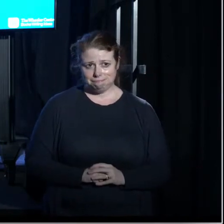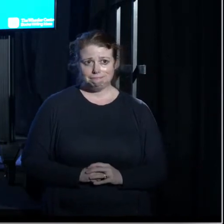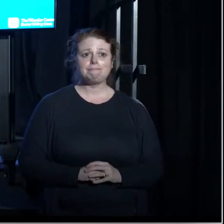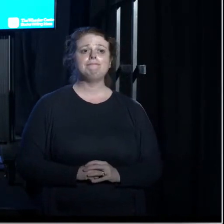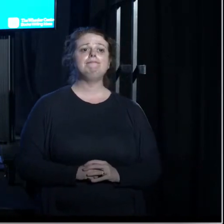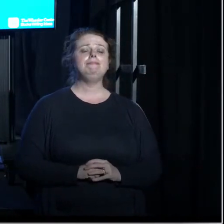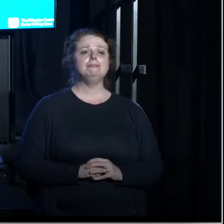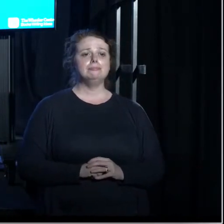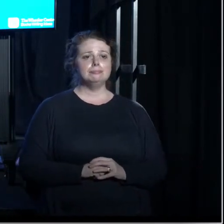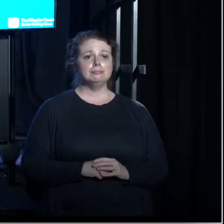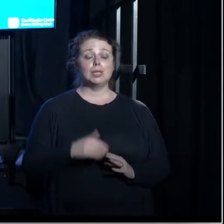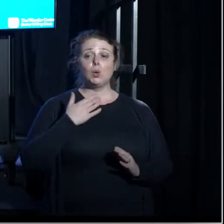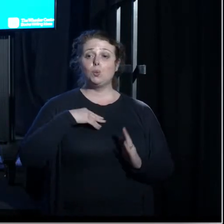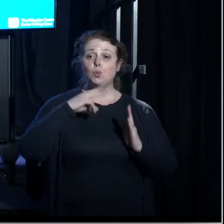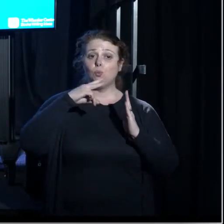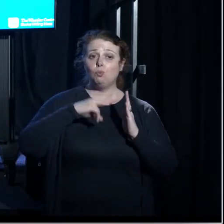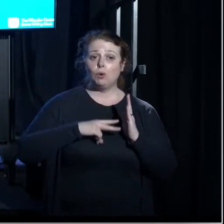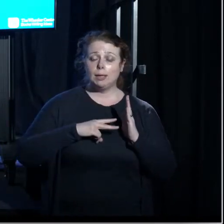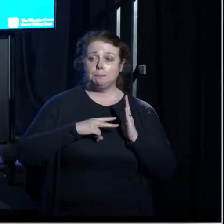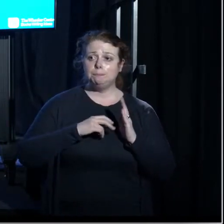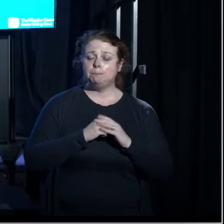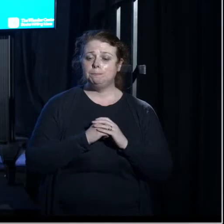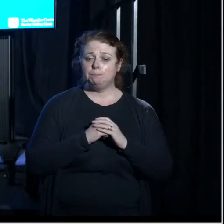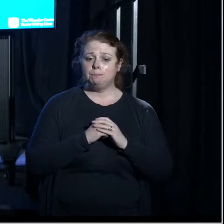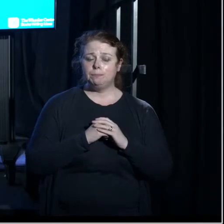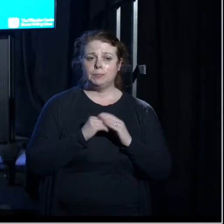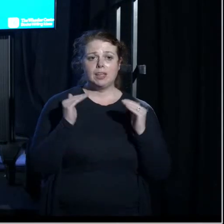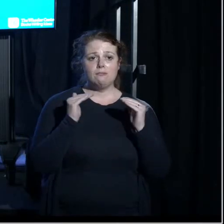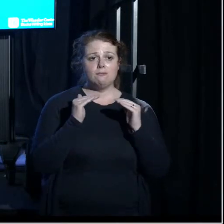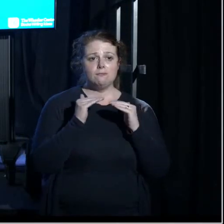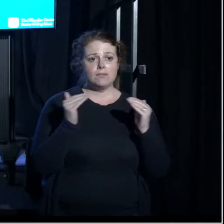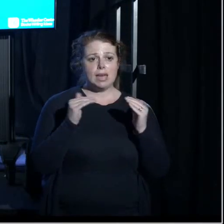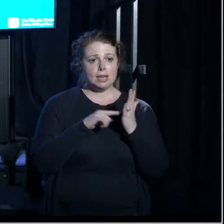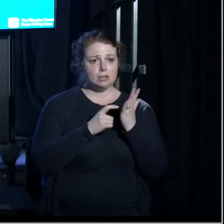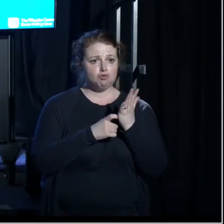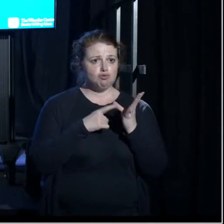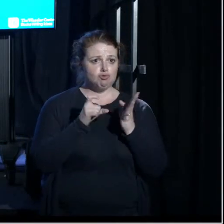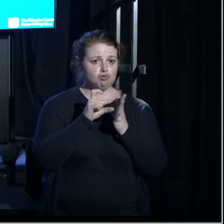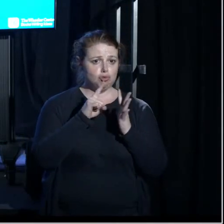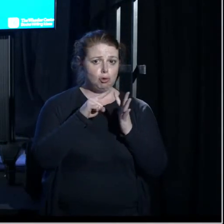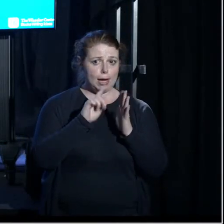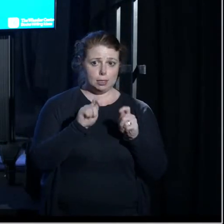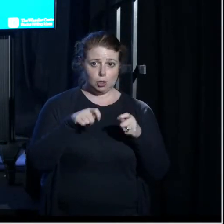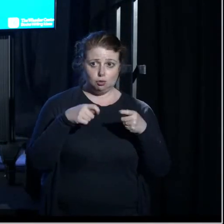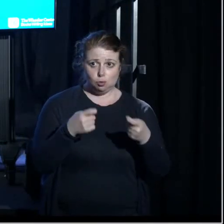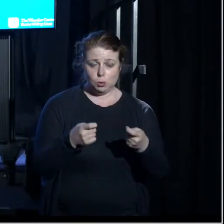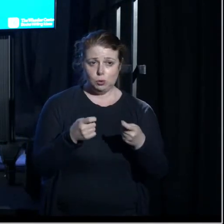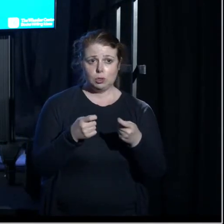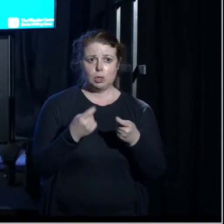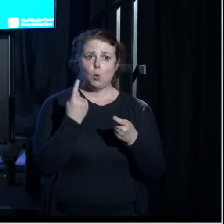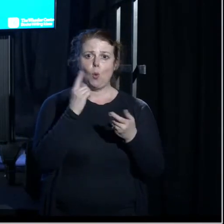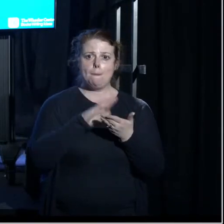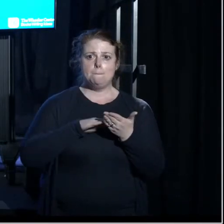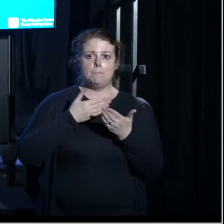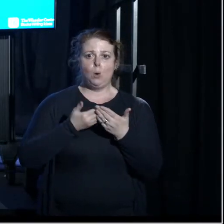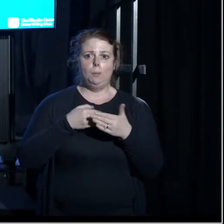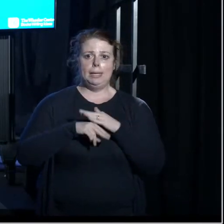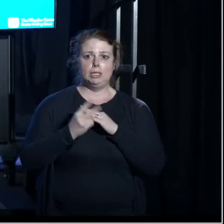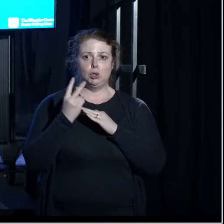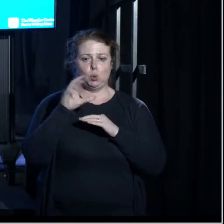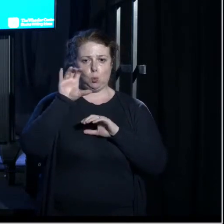And I want to read the Fair Trade contribution, which is one poem in two